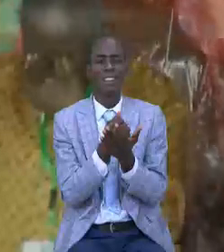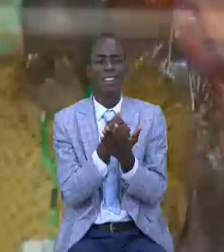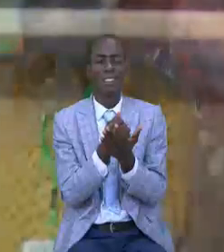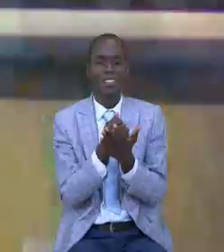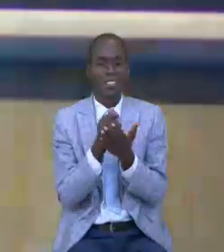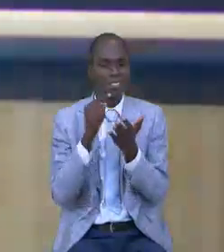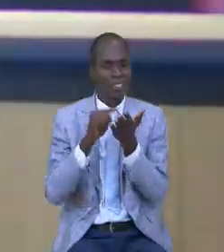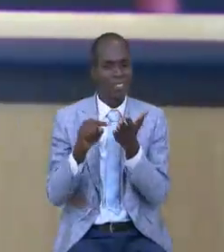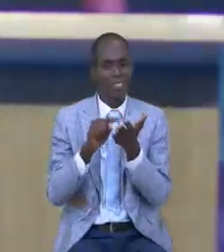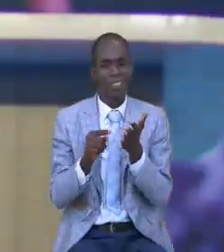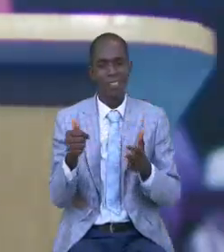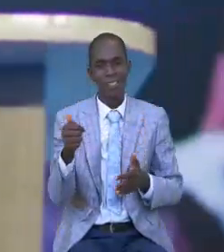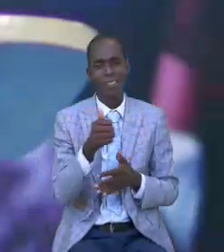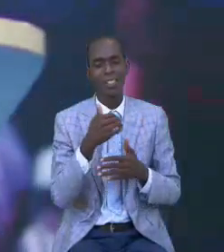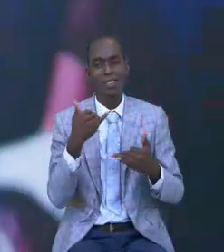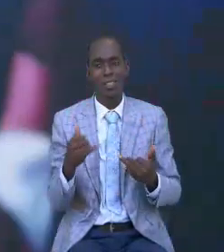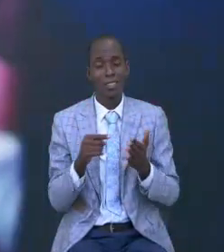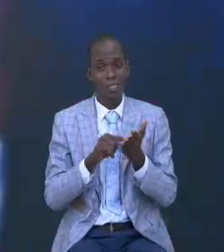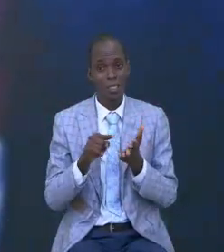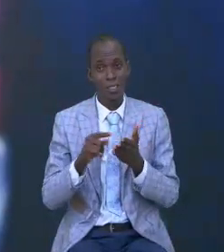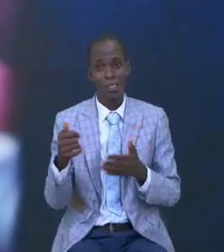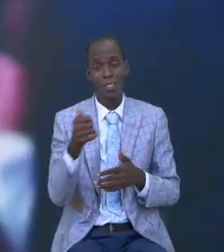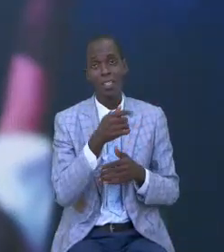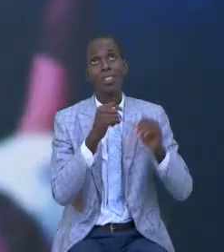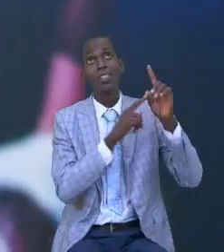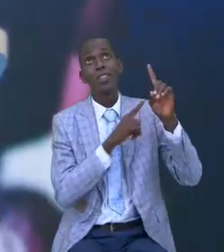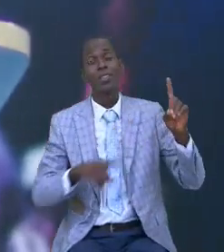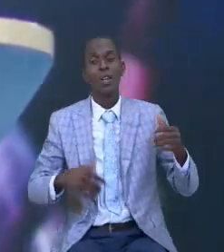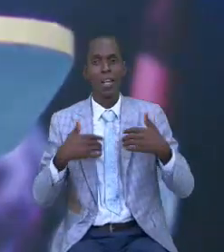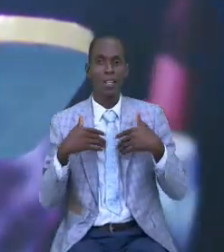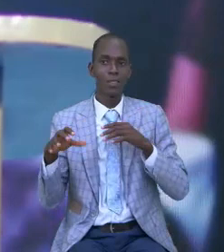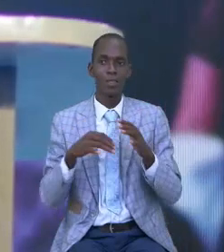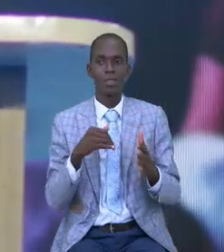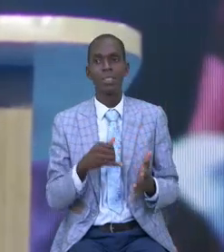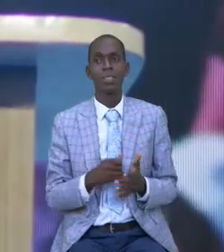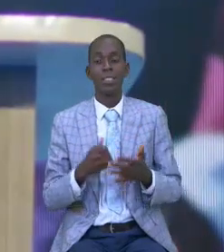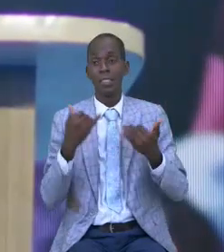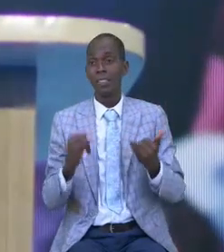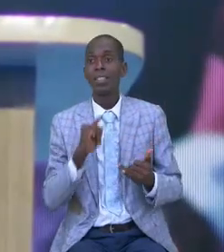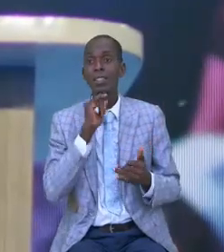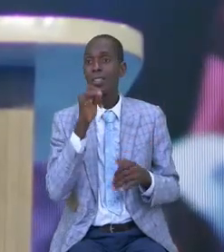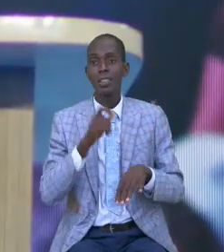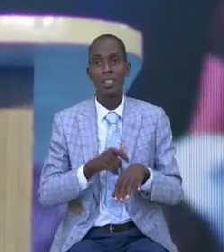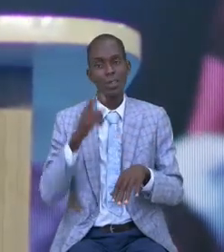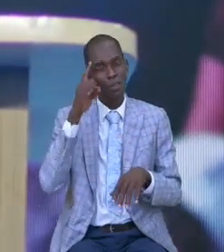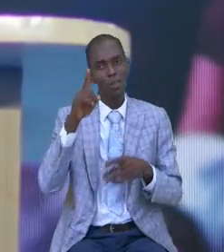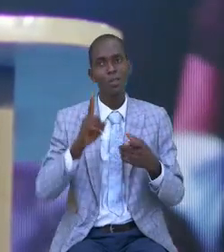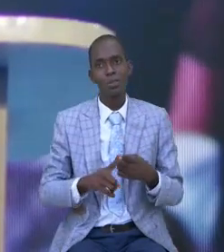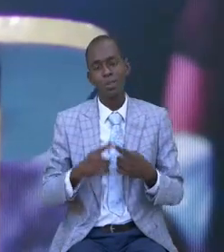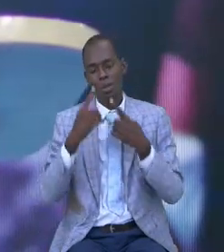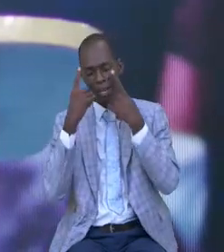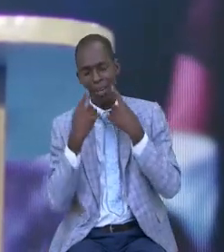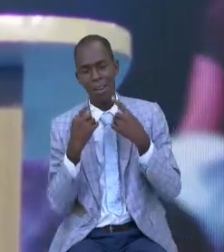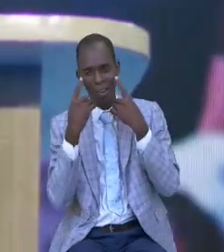Check up yourself now. The Lord has done it. This not the time to start crying all